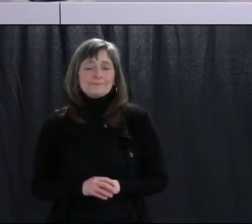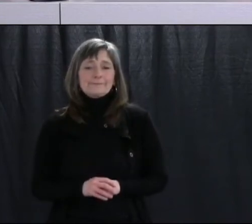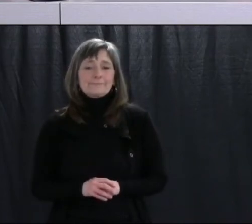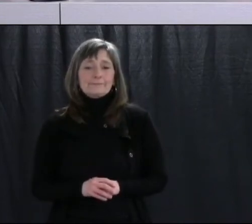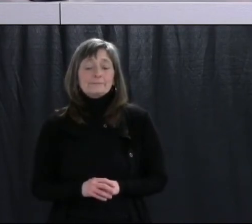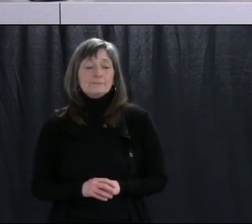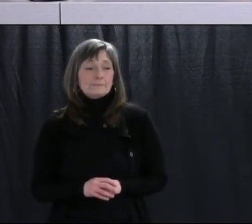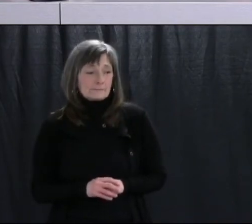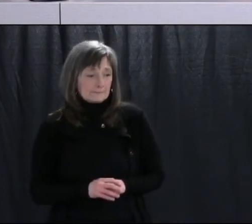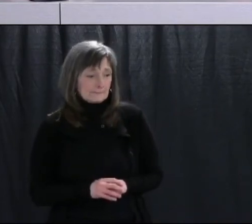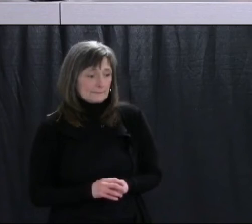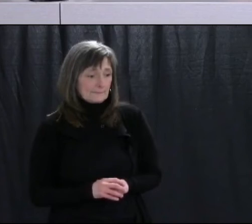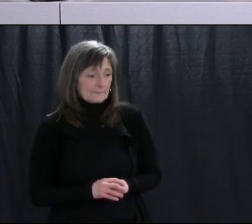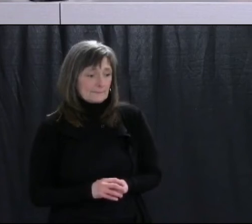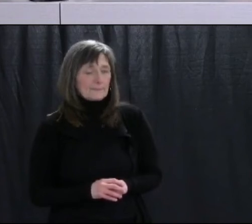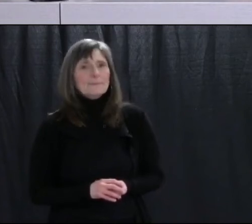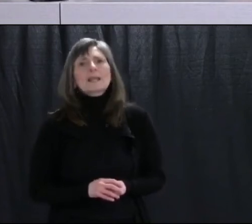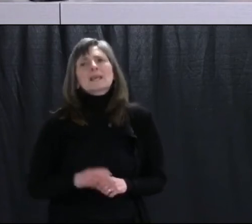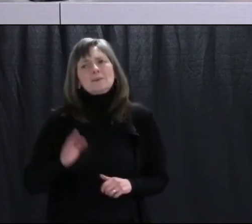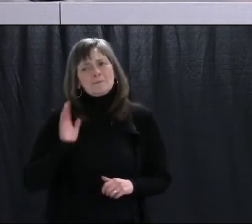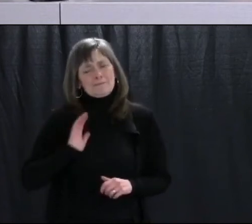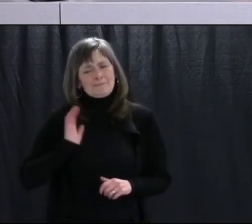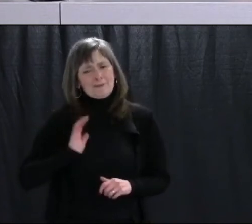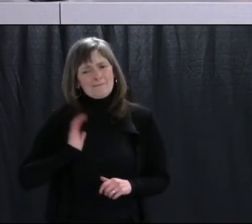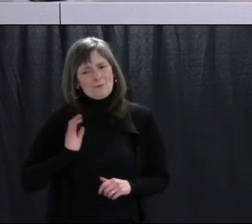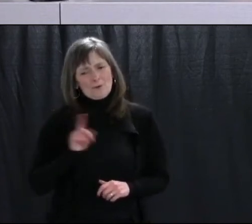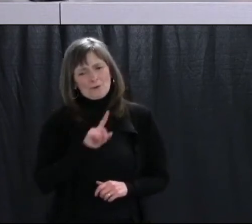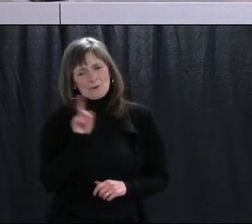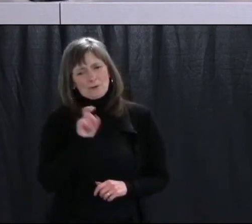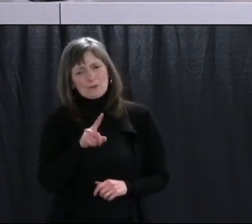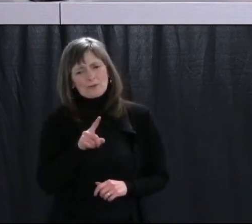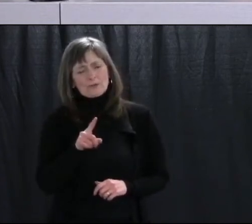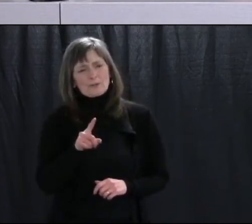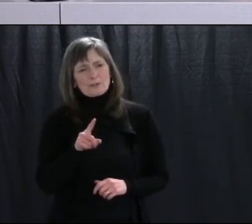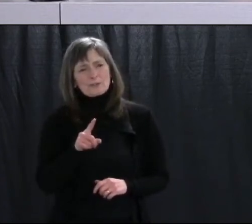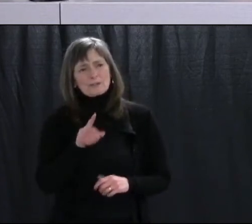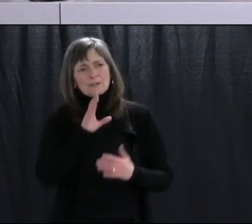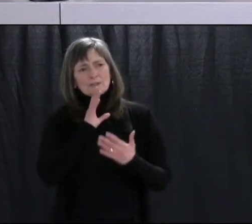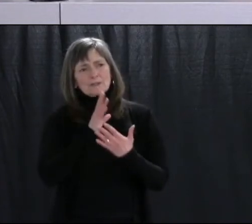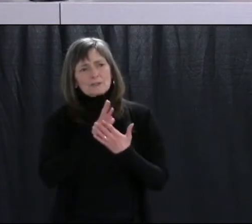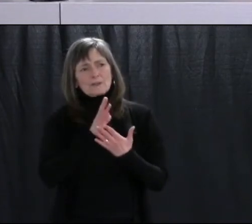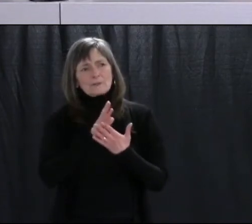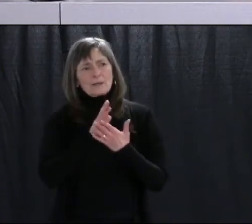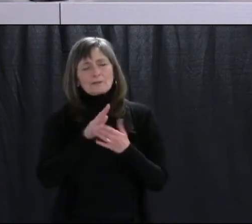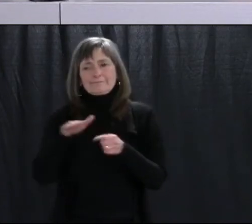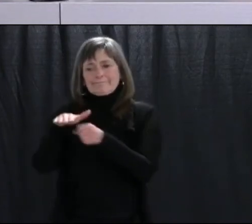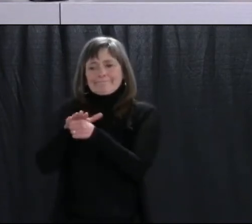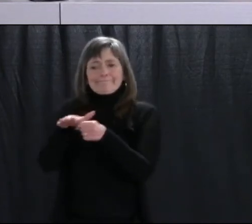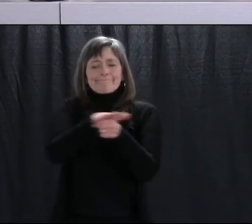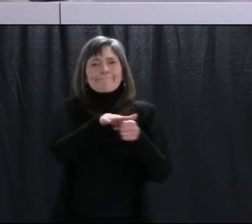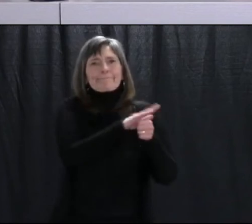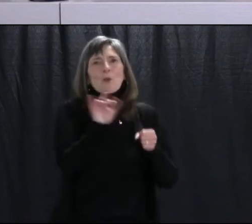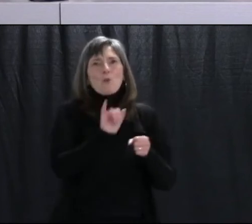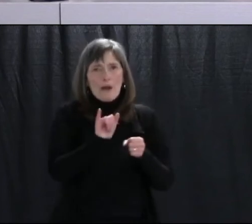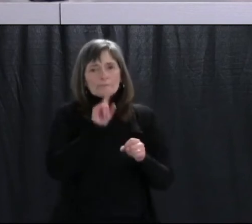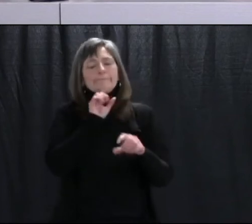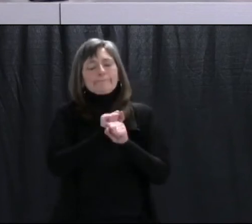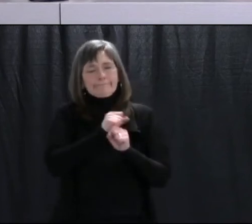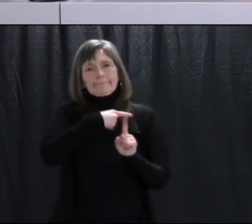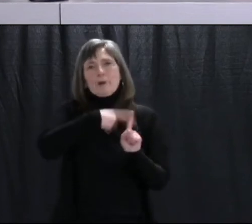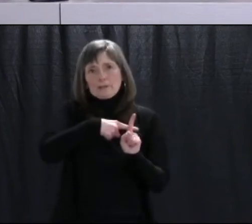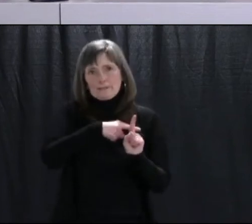Hello. Building on an earlier question about the location, information about the locations of identified cases, in recent years,